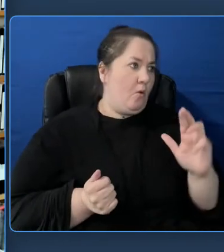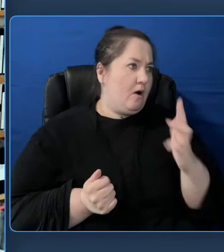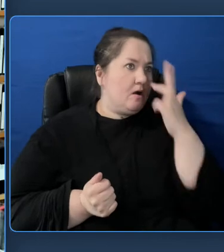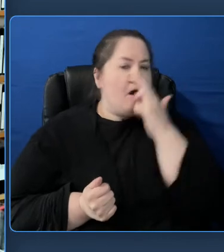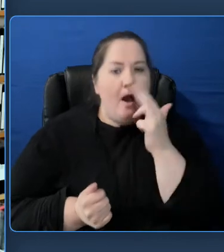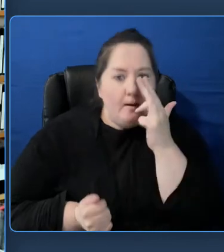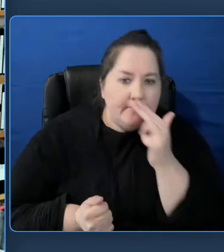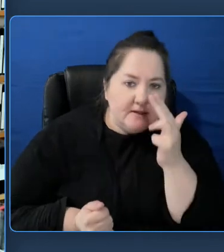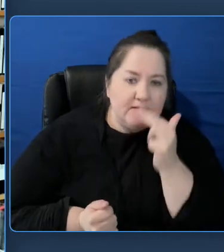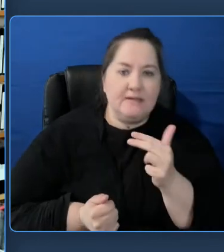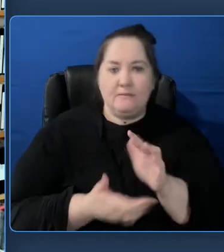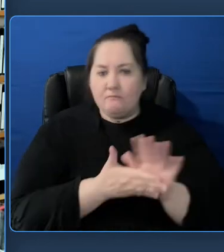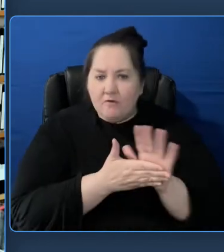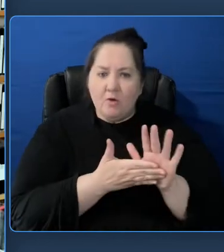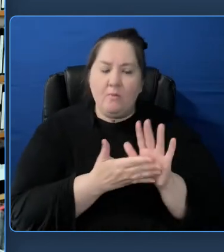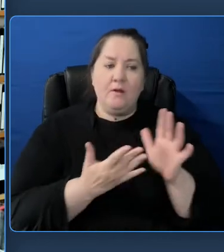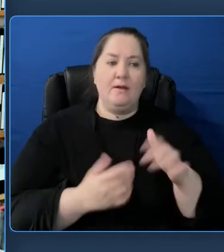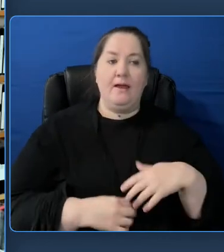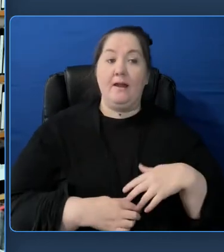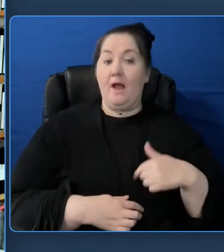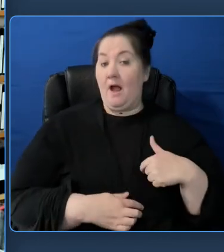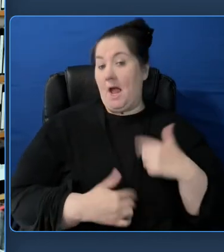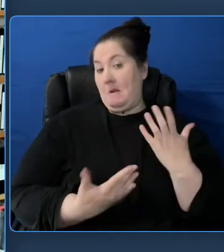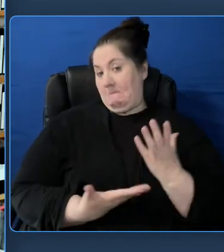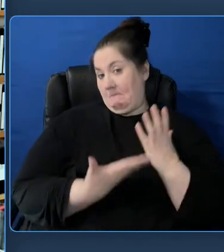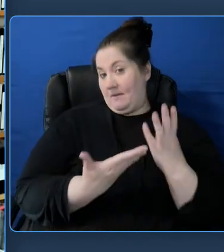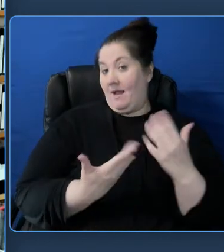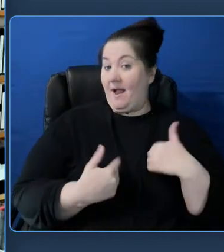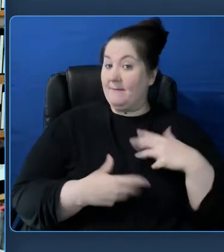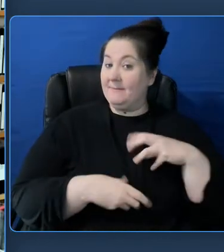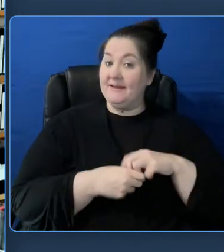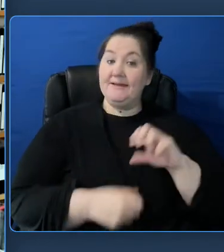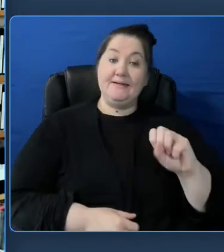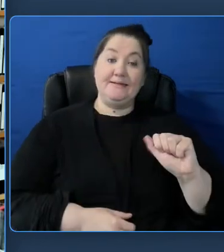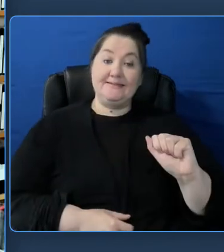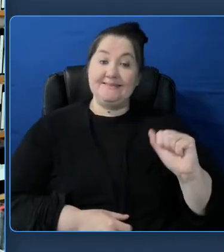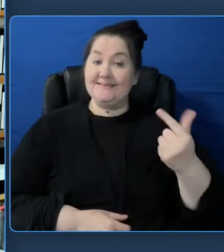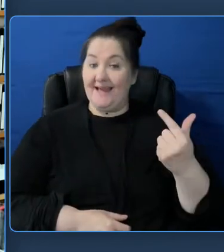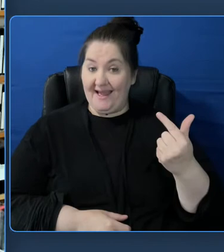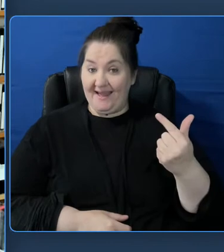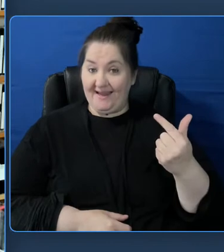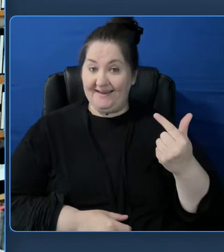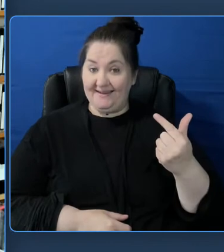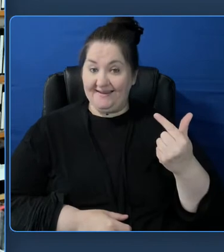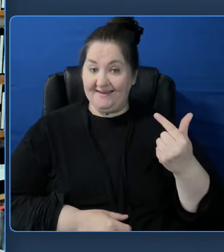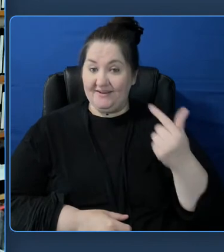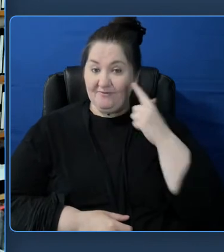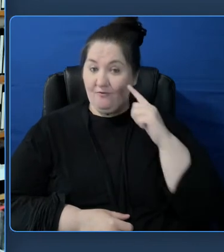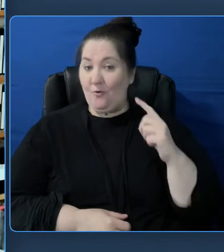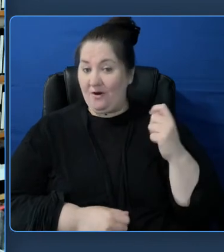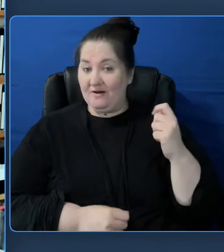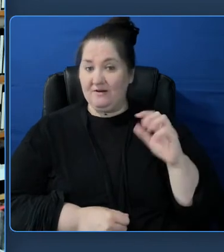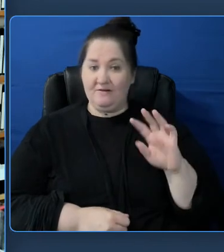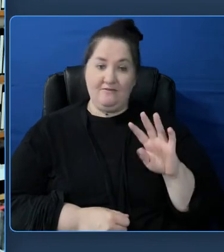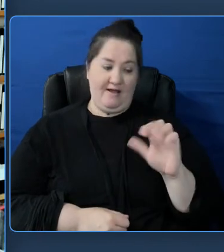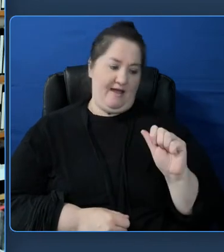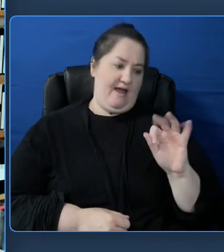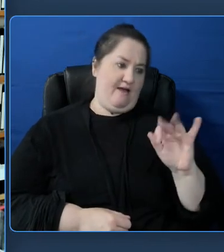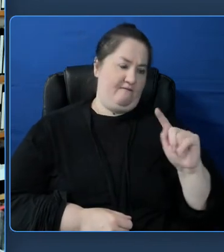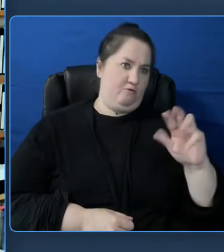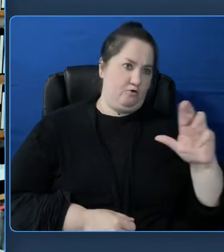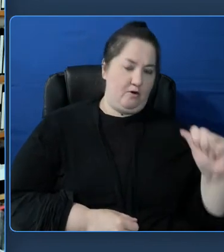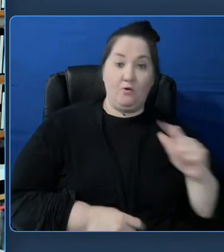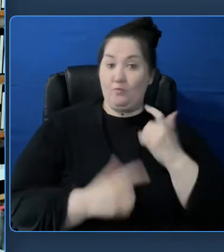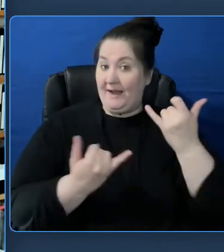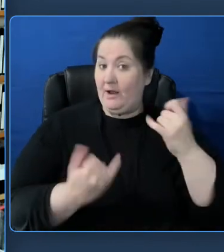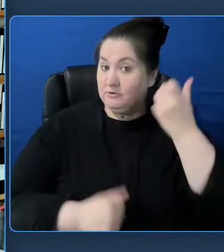And I submit to you, as a member of SAG-AFTRA for 45 years, television and radio artists, we're